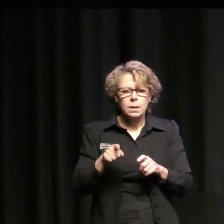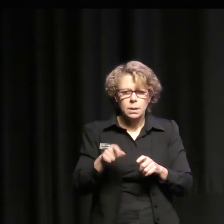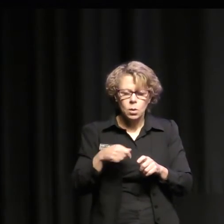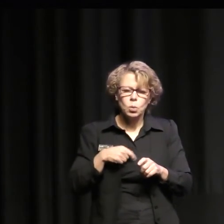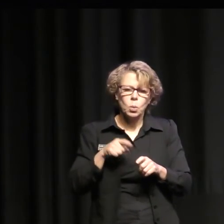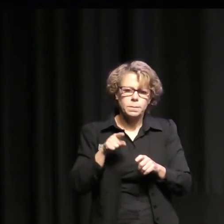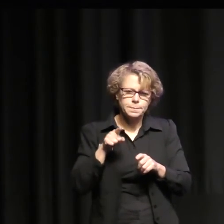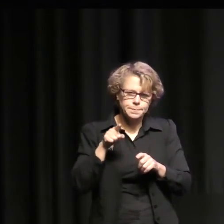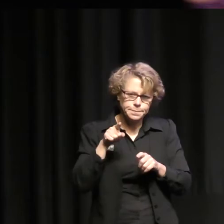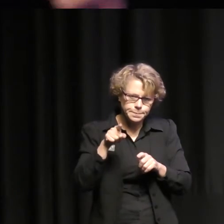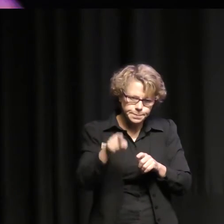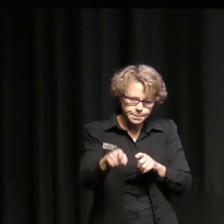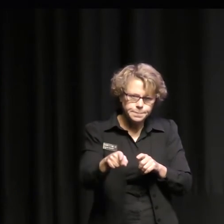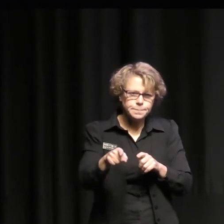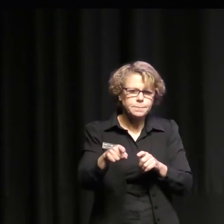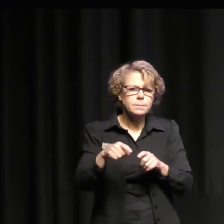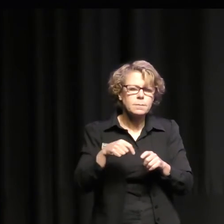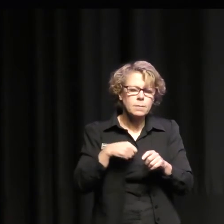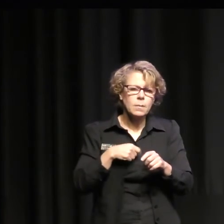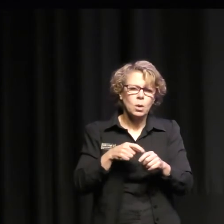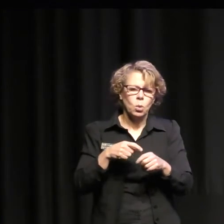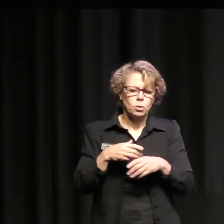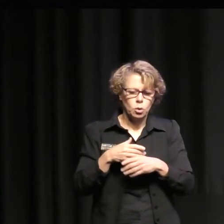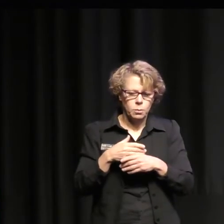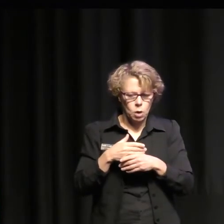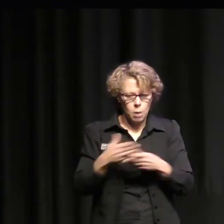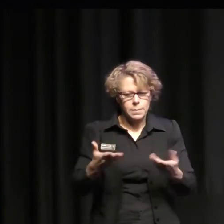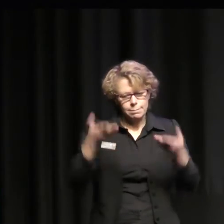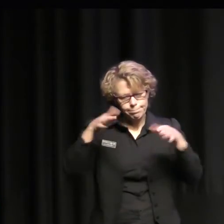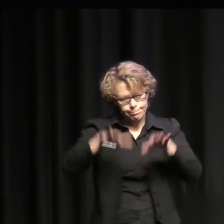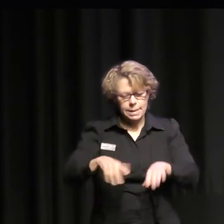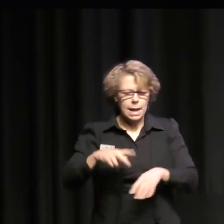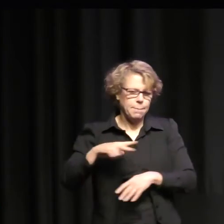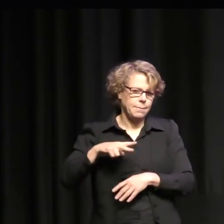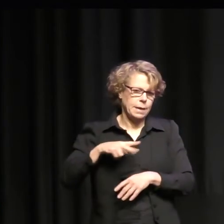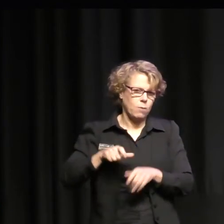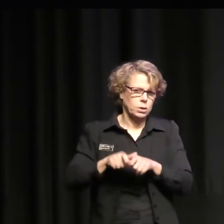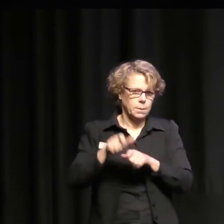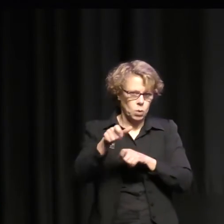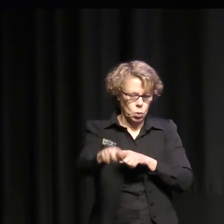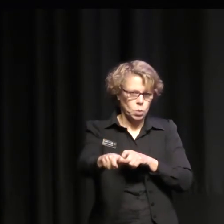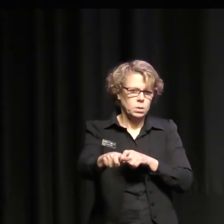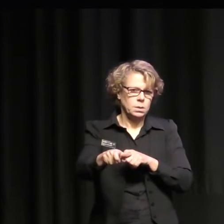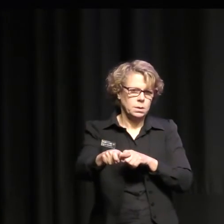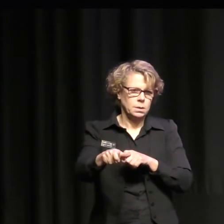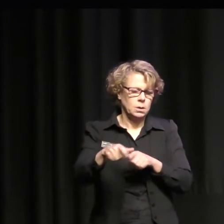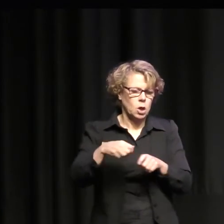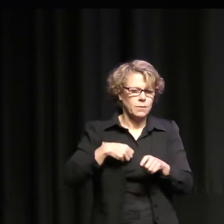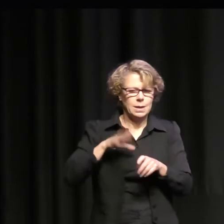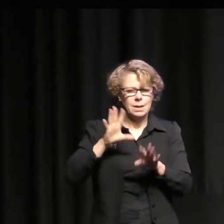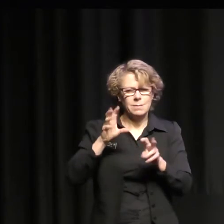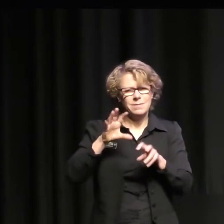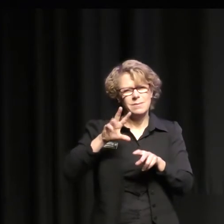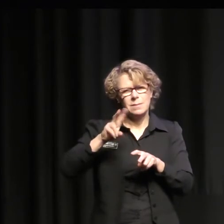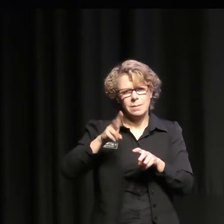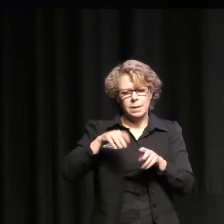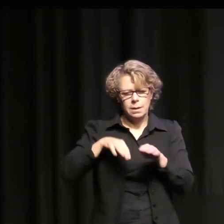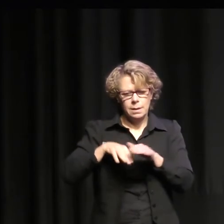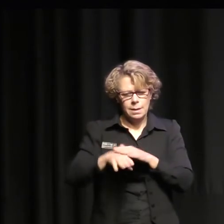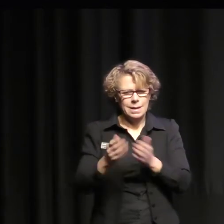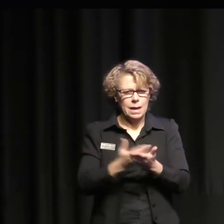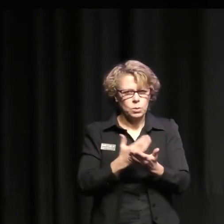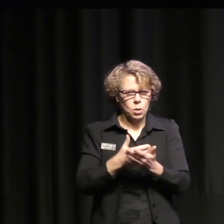launch and the opening of this bridge, this privatized bridge over the iconic national river.